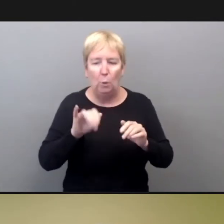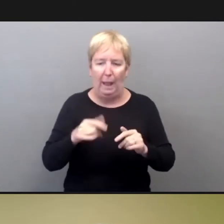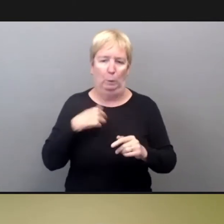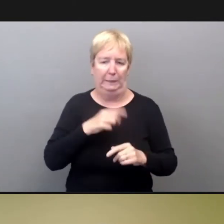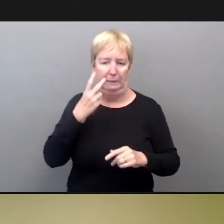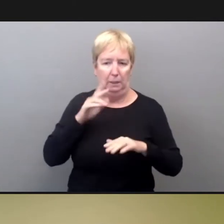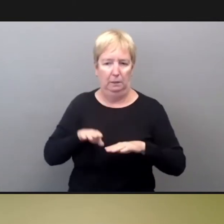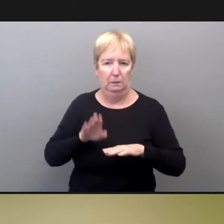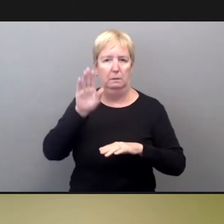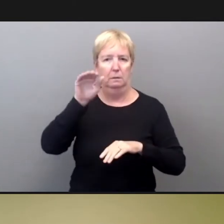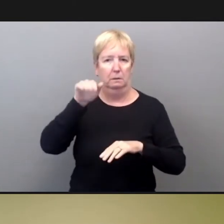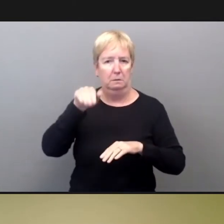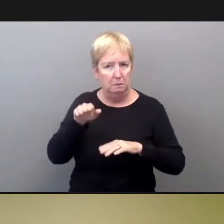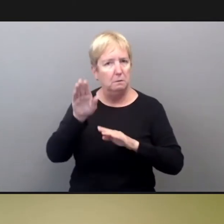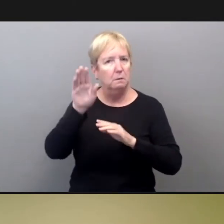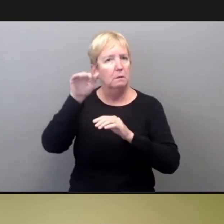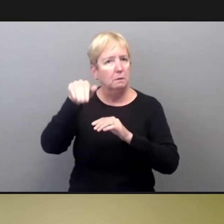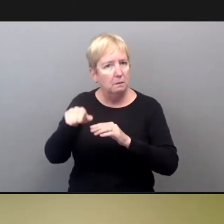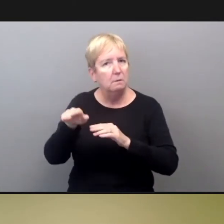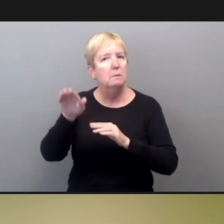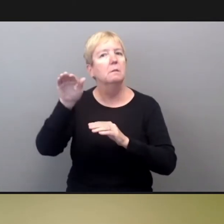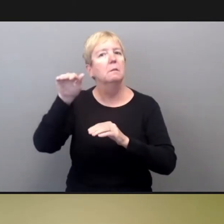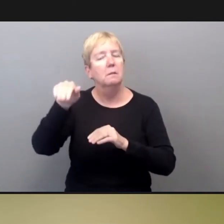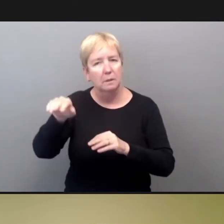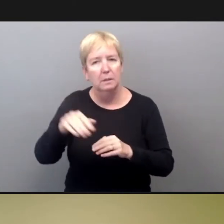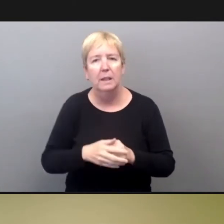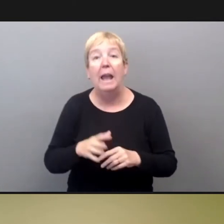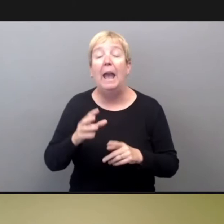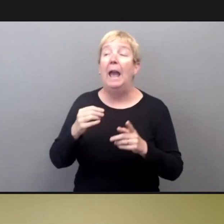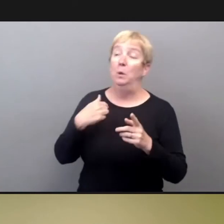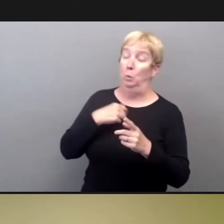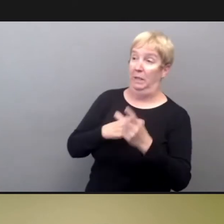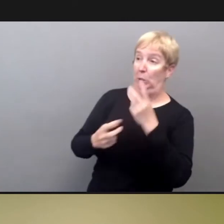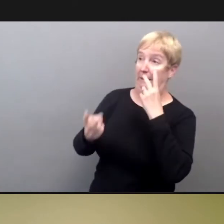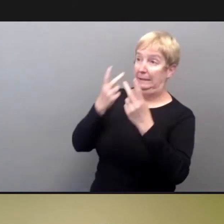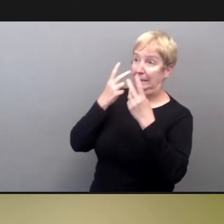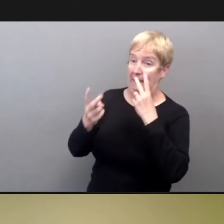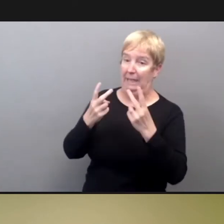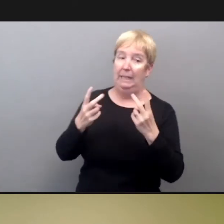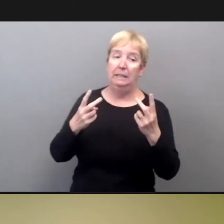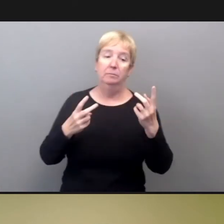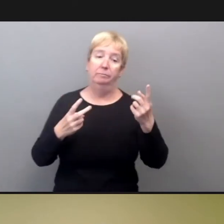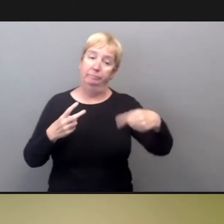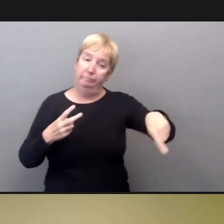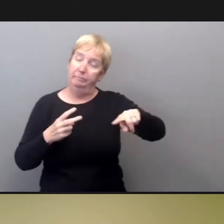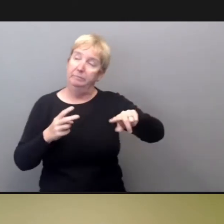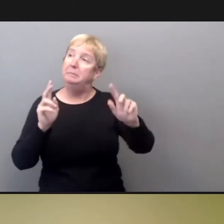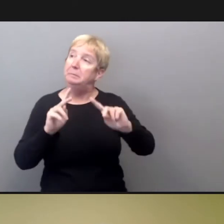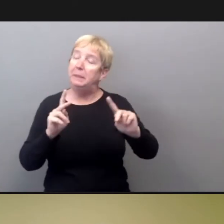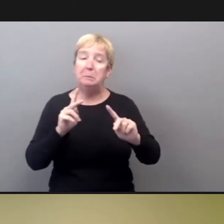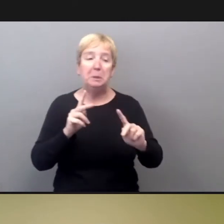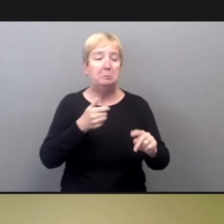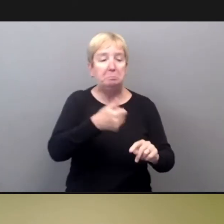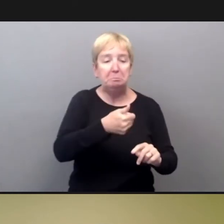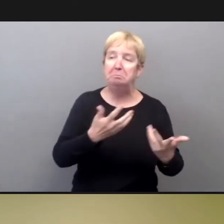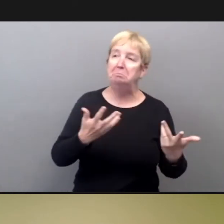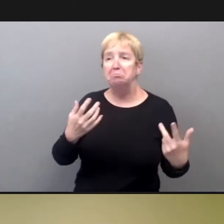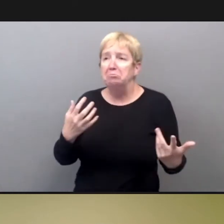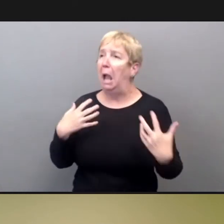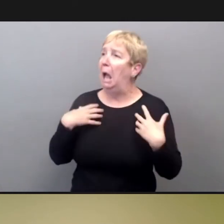observing is that we're seeing a lot of relatively otherwise healthy people in the hospital